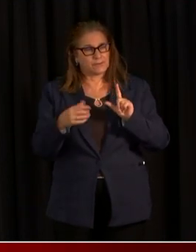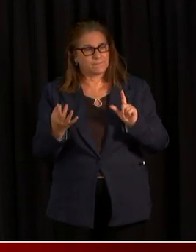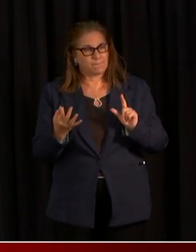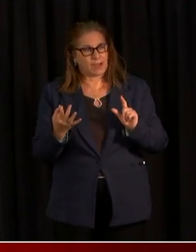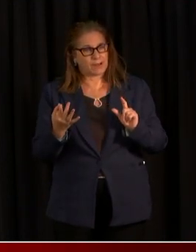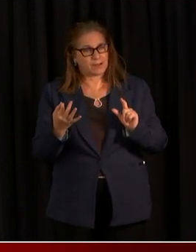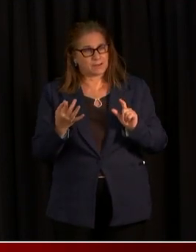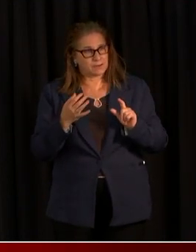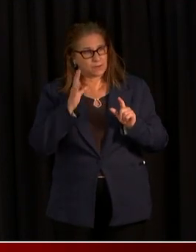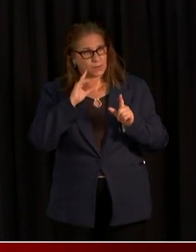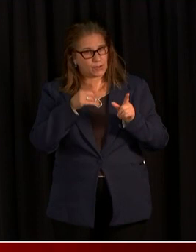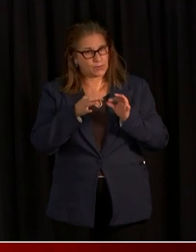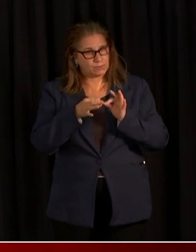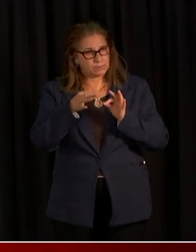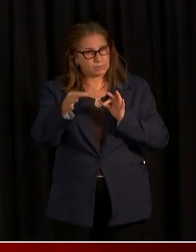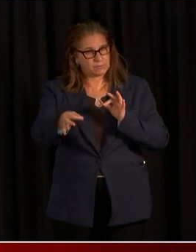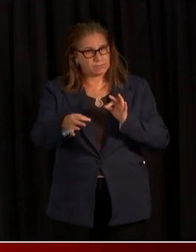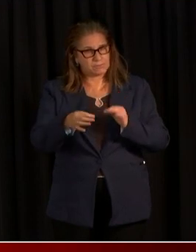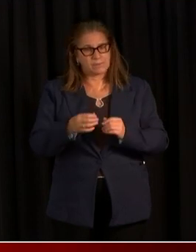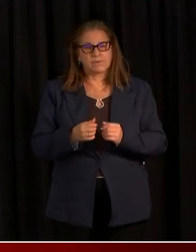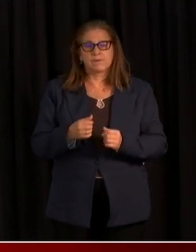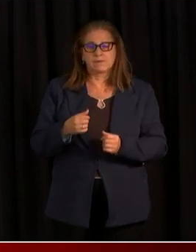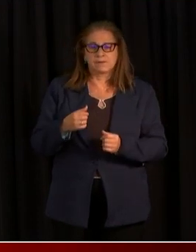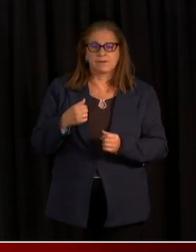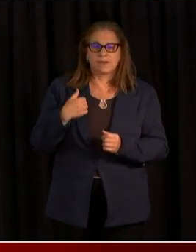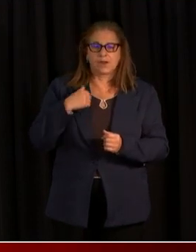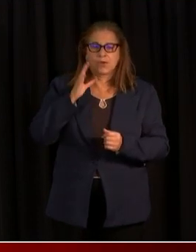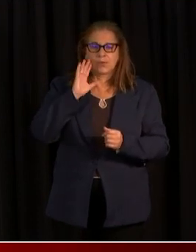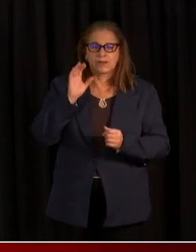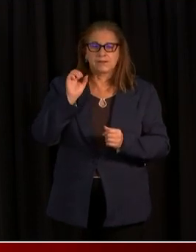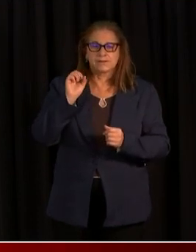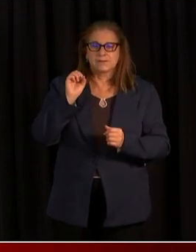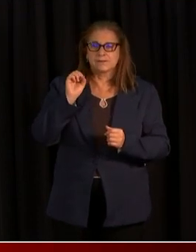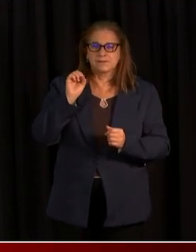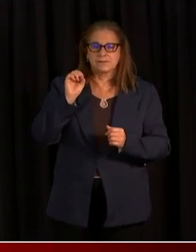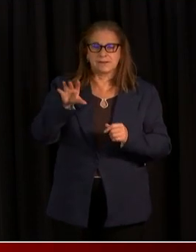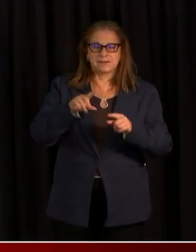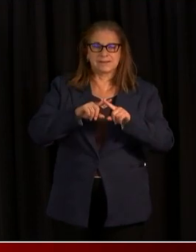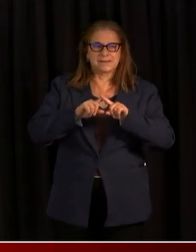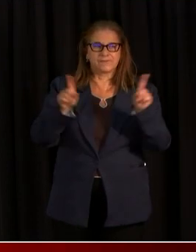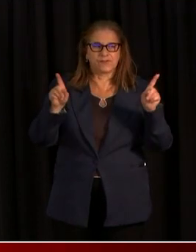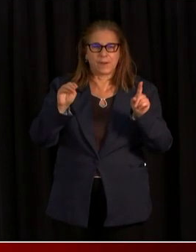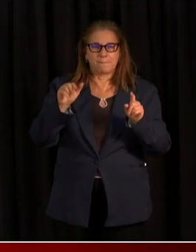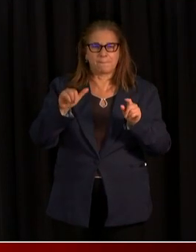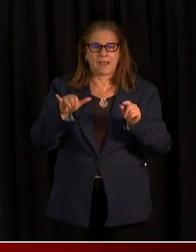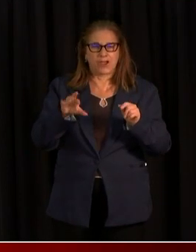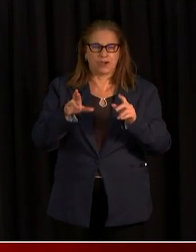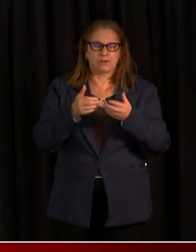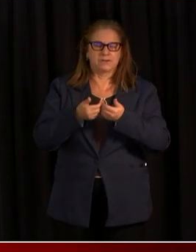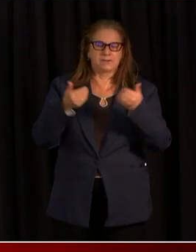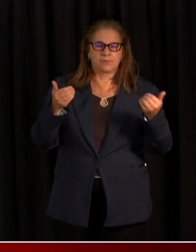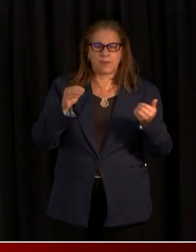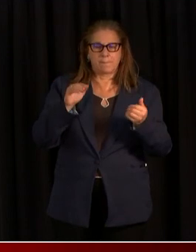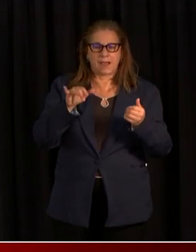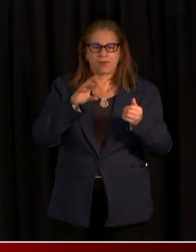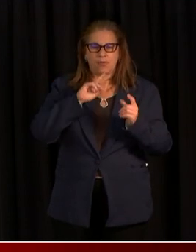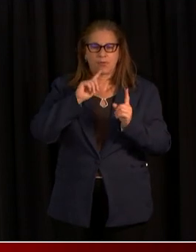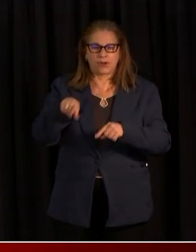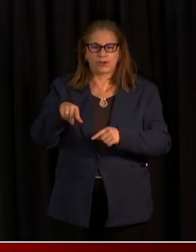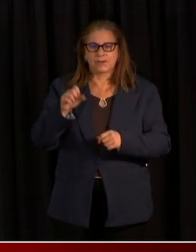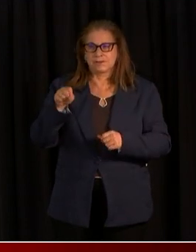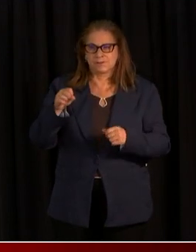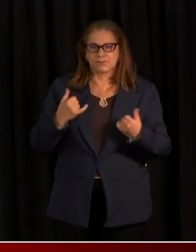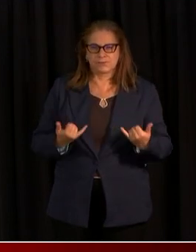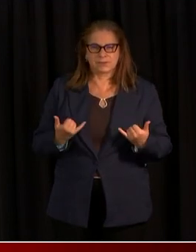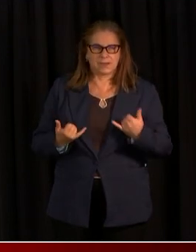extending the state of emergency? I will issue a separate mayor's order to extend the state of emergency. Will that be today, or is that? Yes, it'll